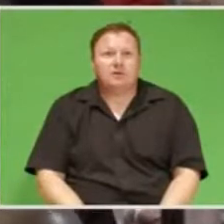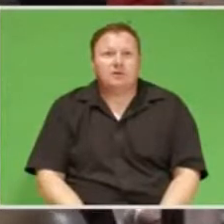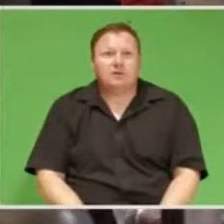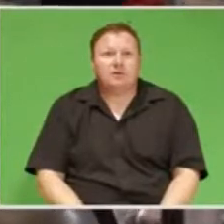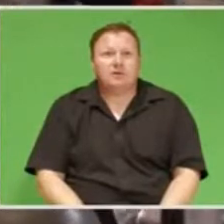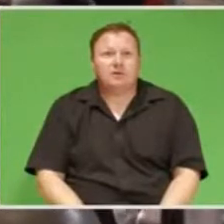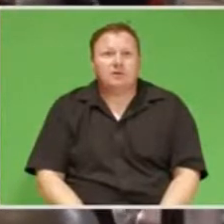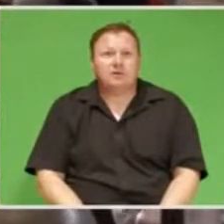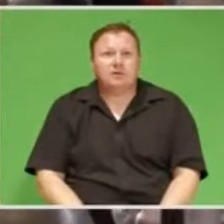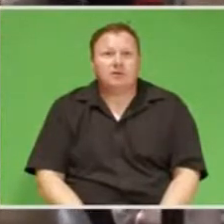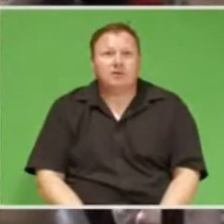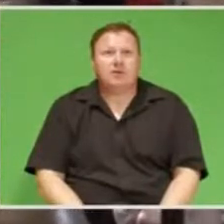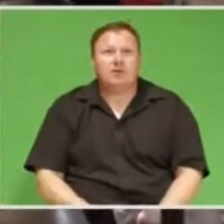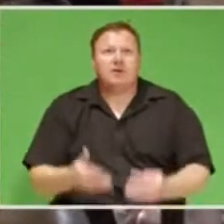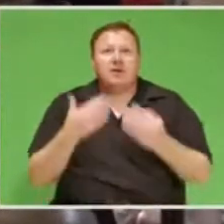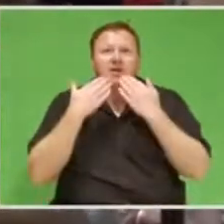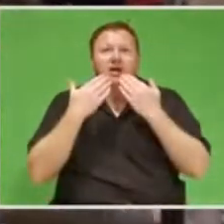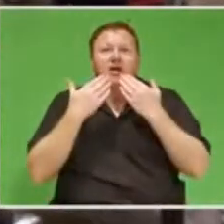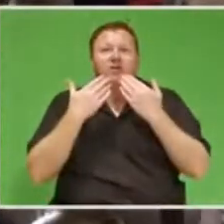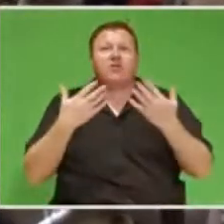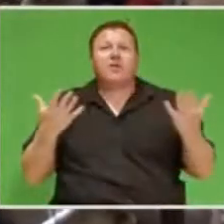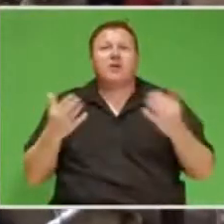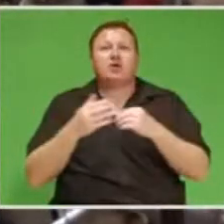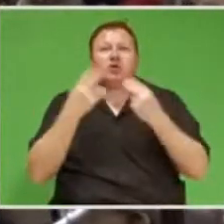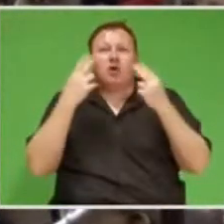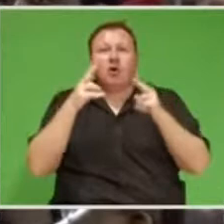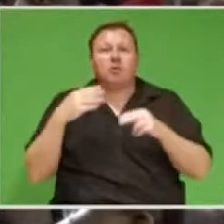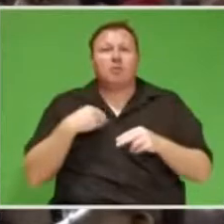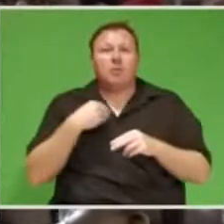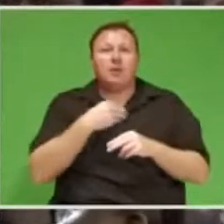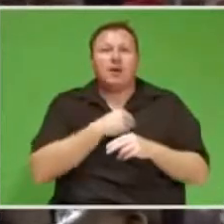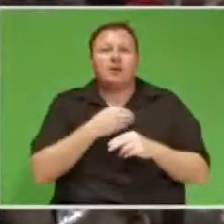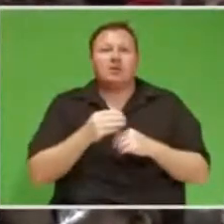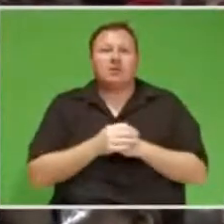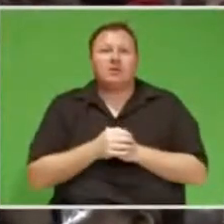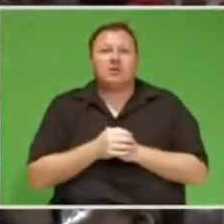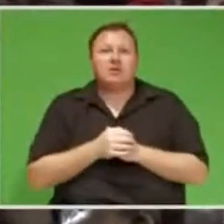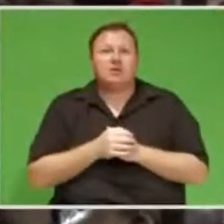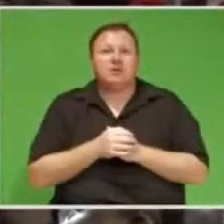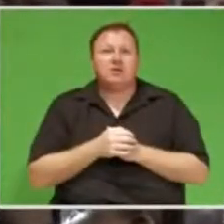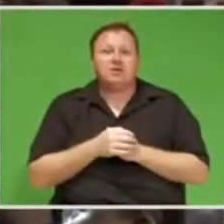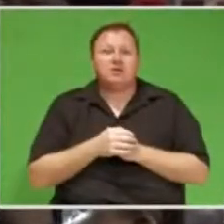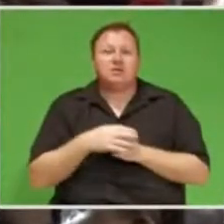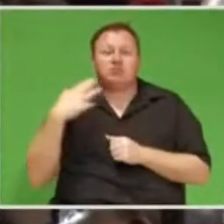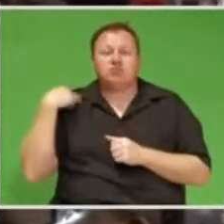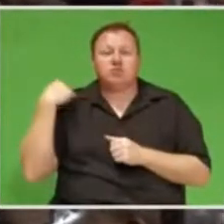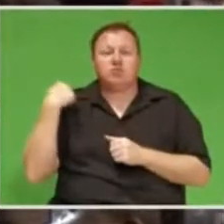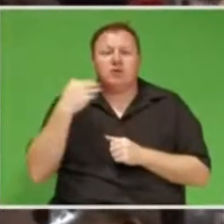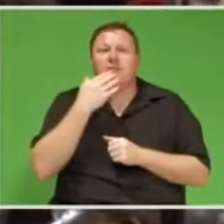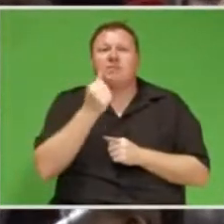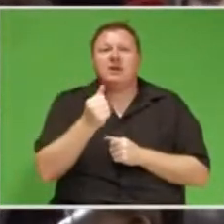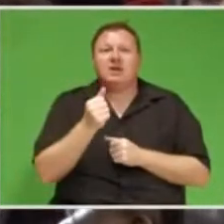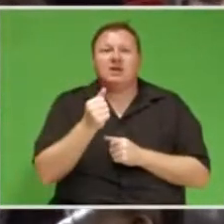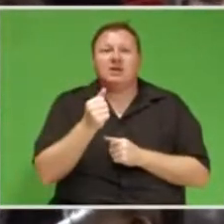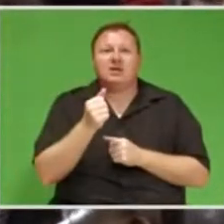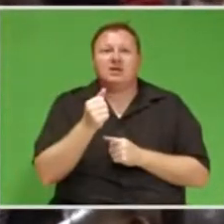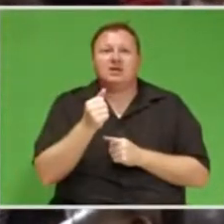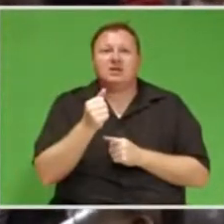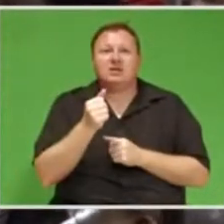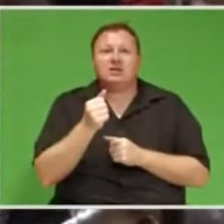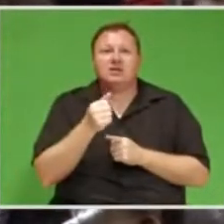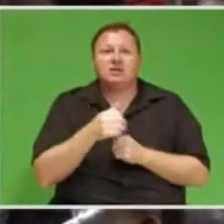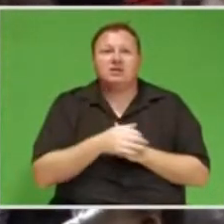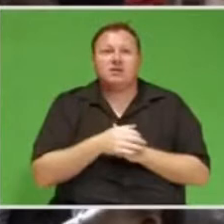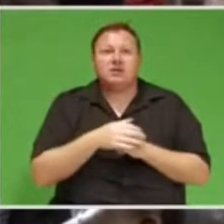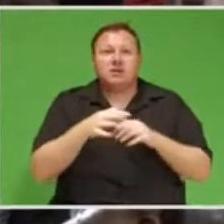Thank you very much. Honorable members, Sergeant in Arms, will you please call in the